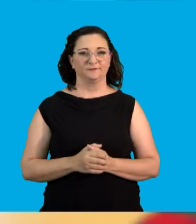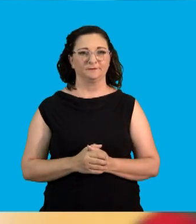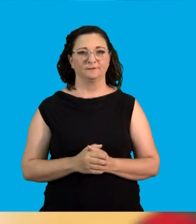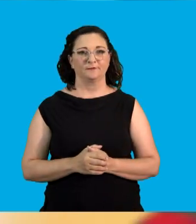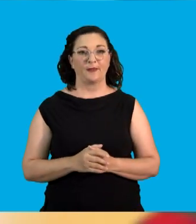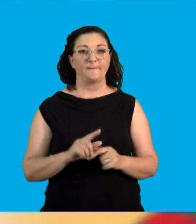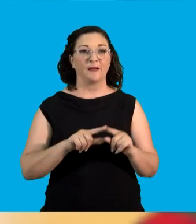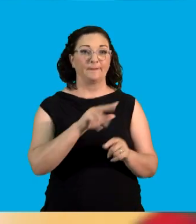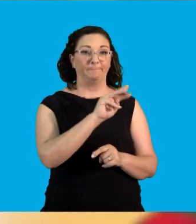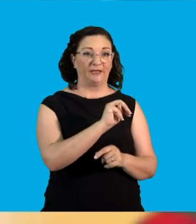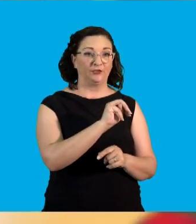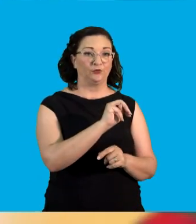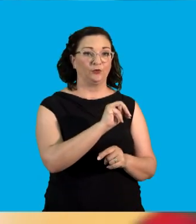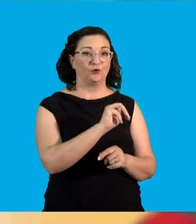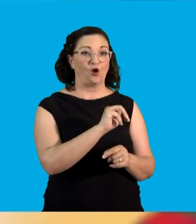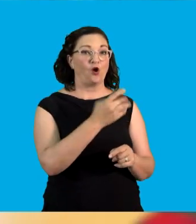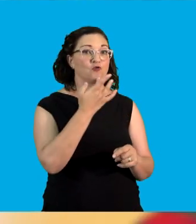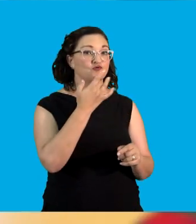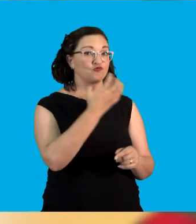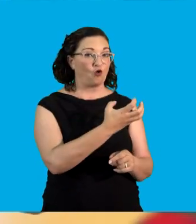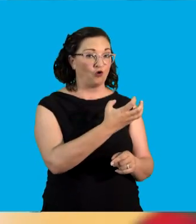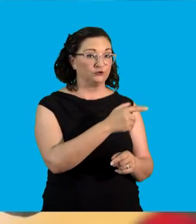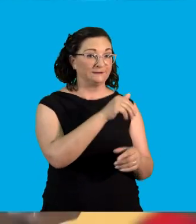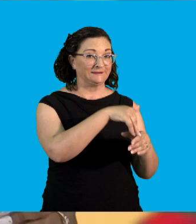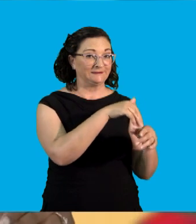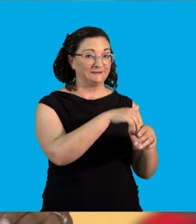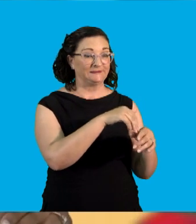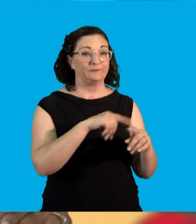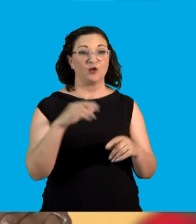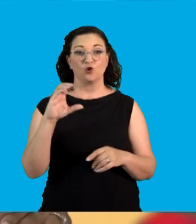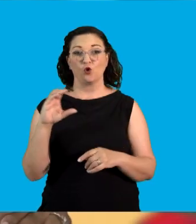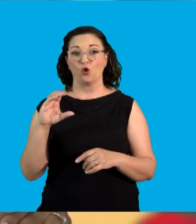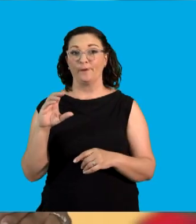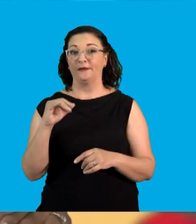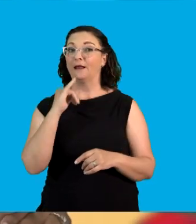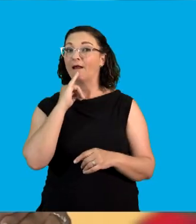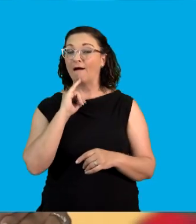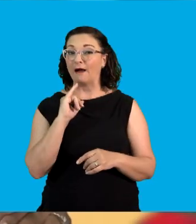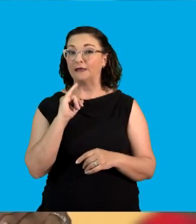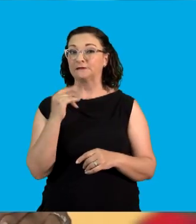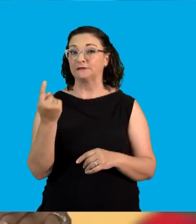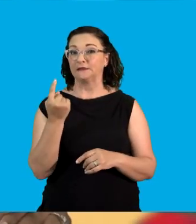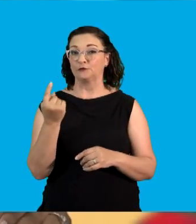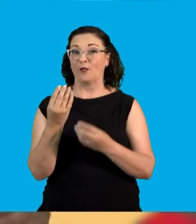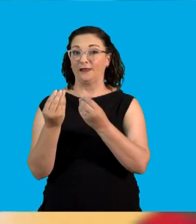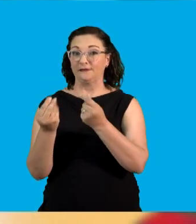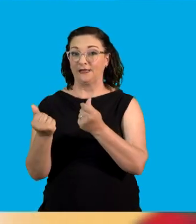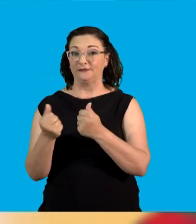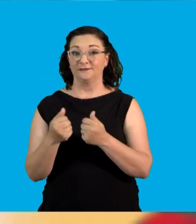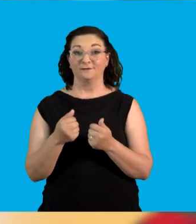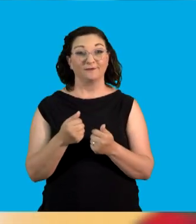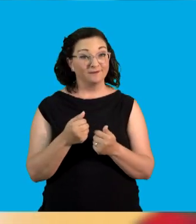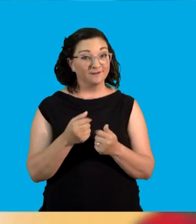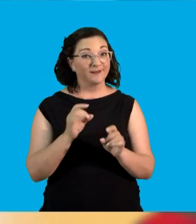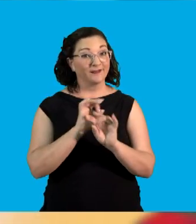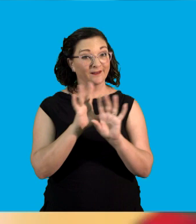stars. But the difference is that the meteor is made up of rocks and the comets are made up of ice as well as